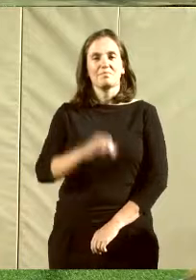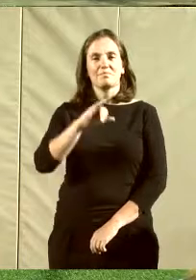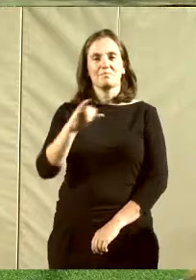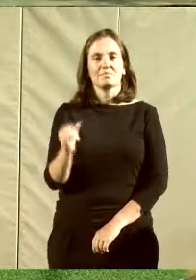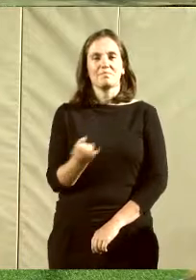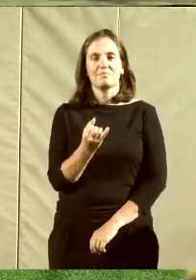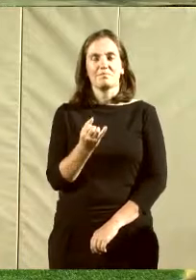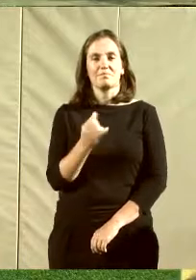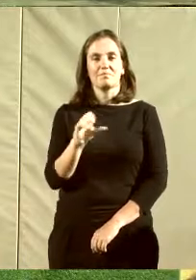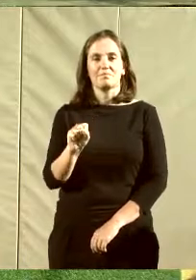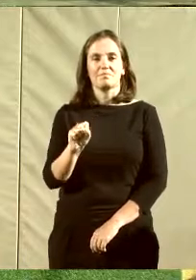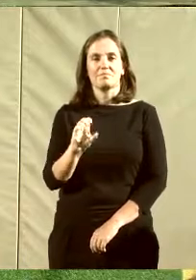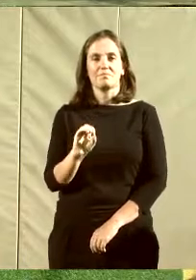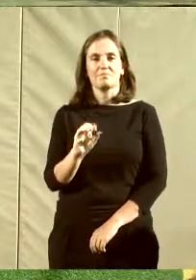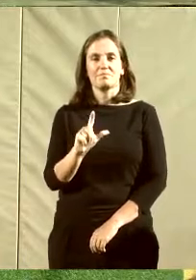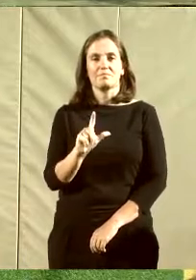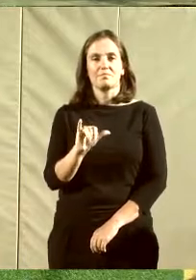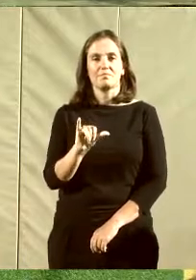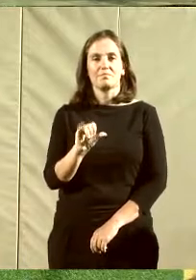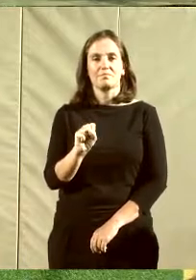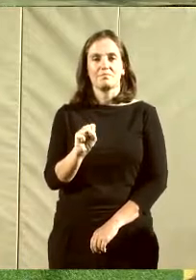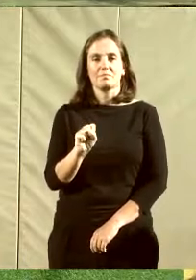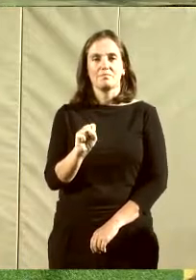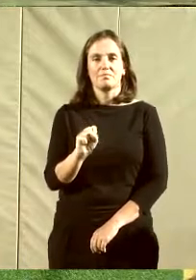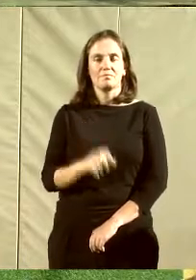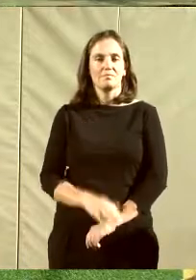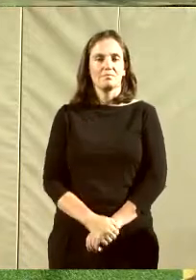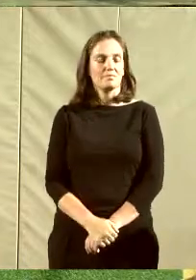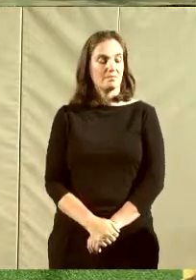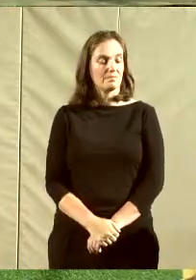Jonathan James Solis.